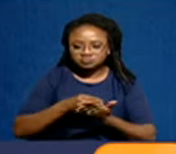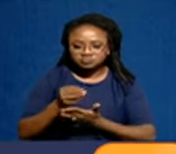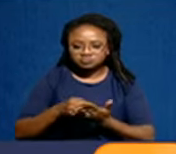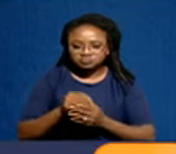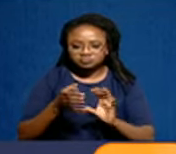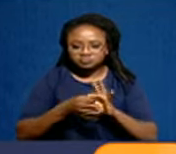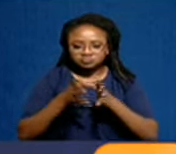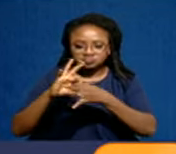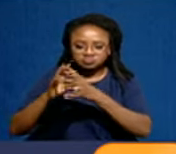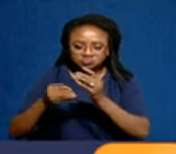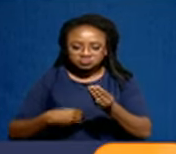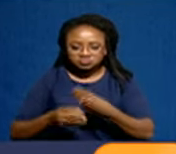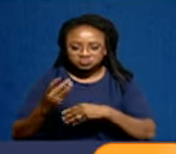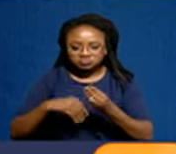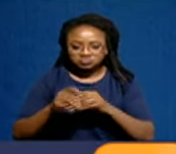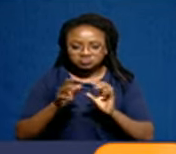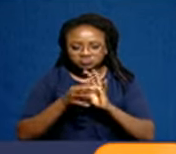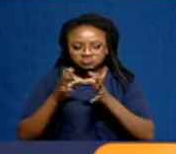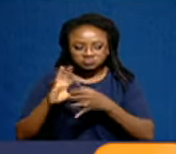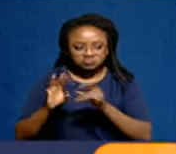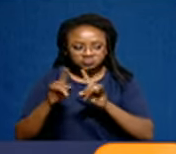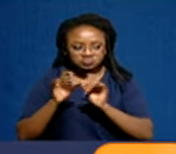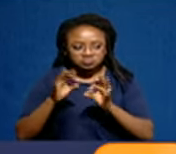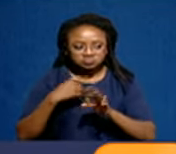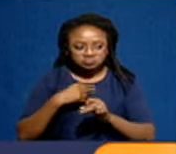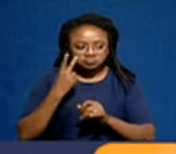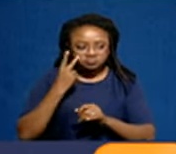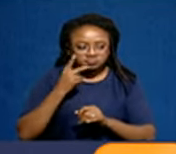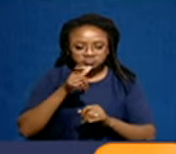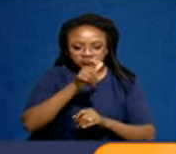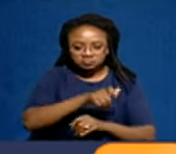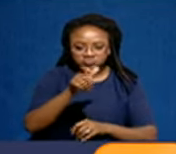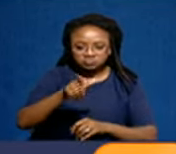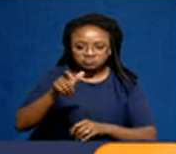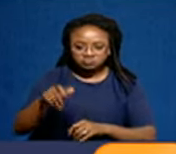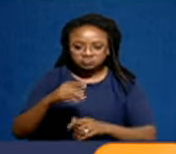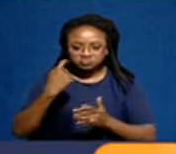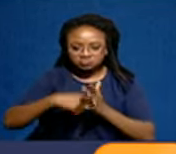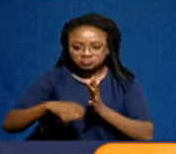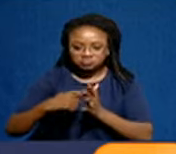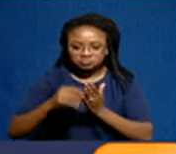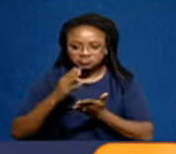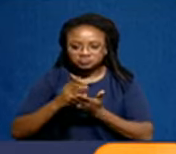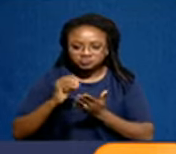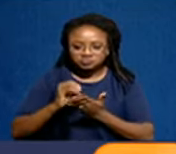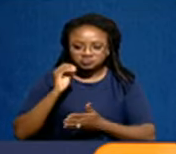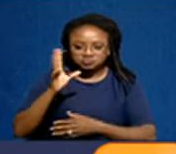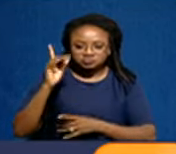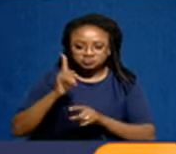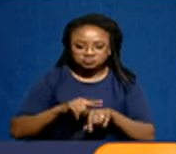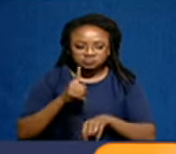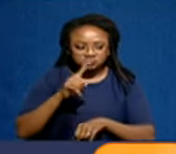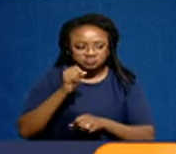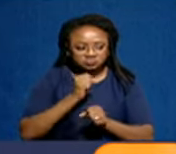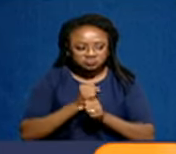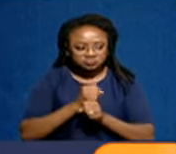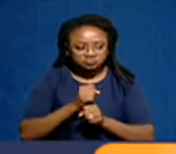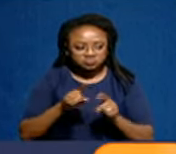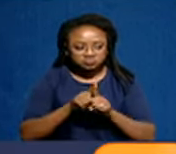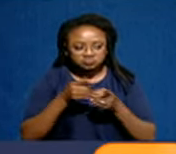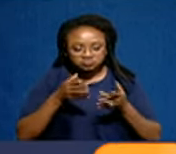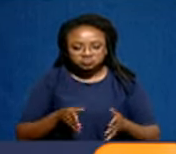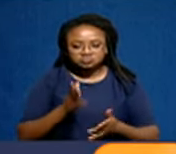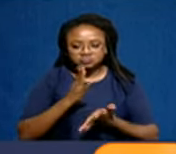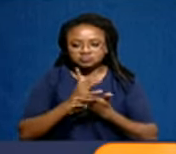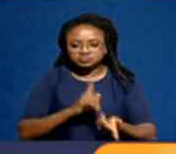M-Pesa. And when you look at per person costs, it's extremely high. So when you do what you have done now, it's really